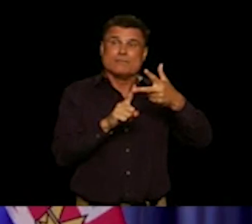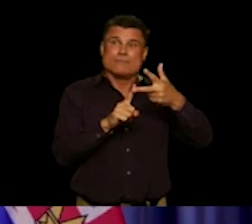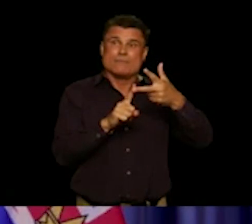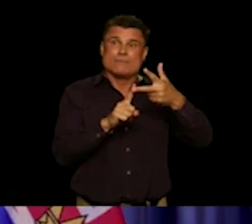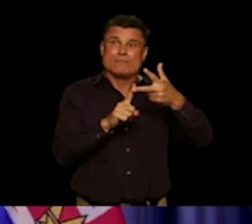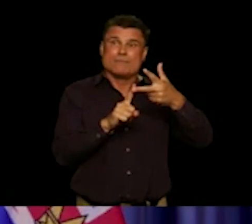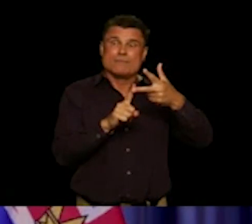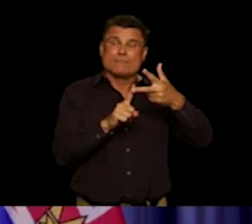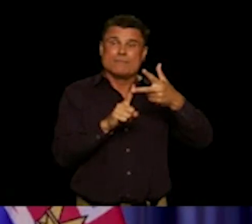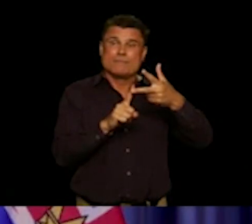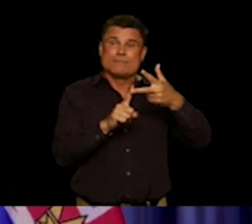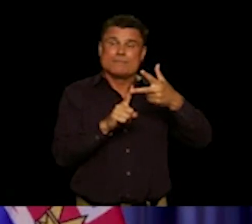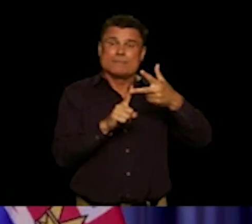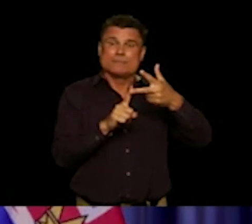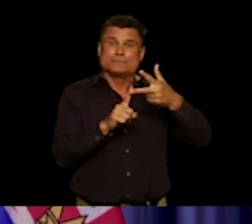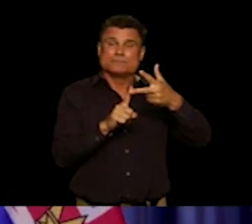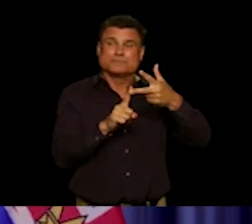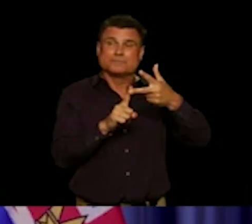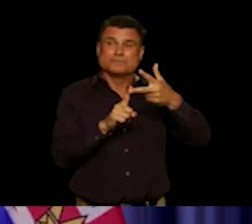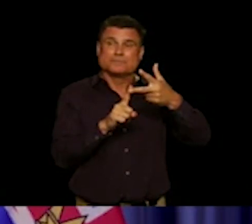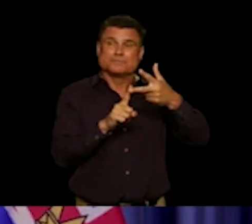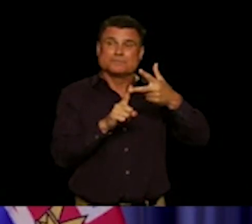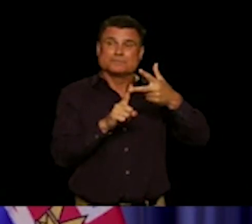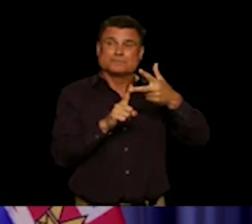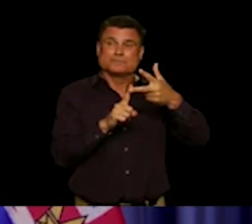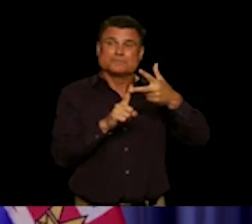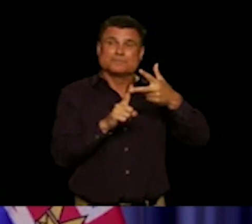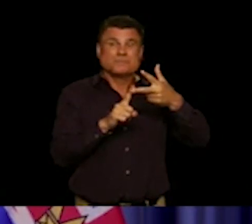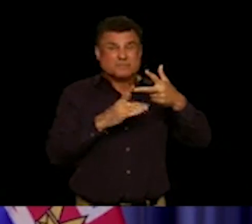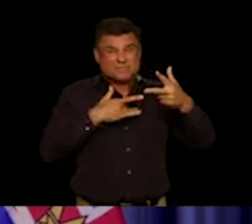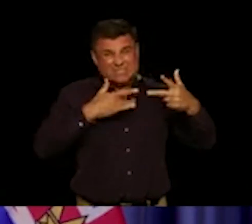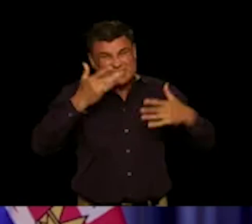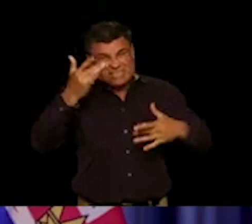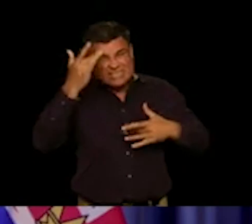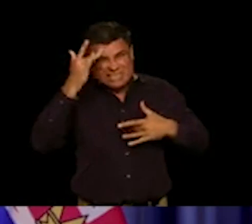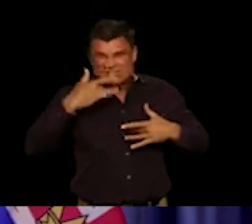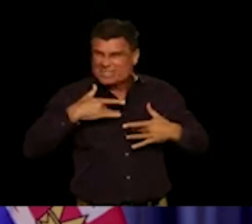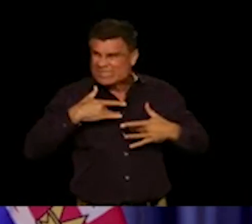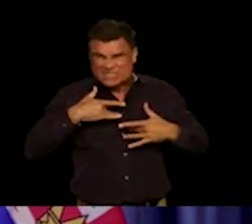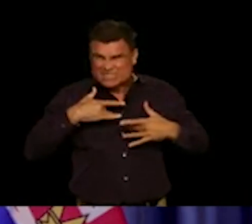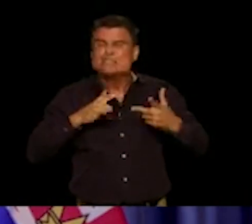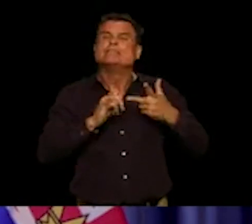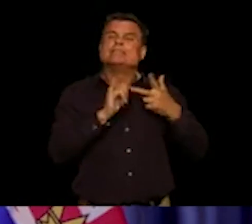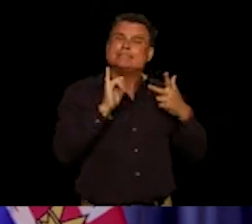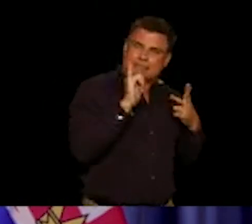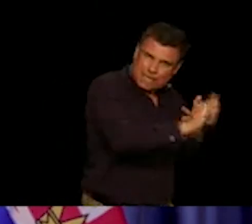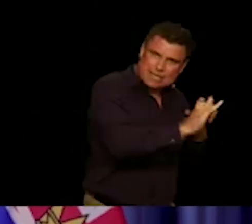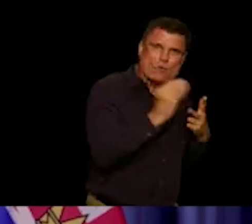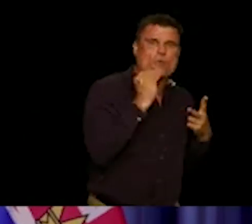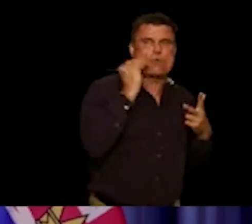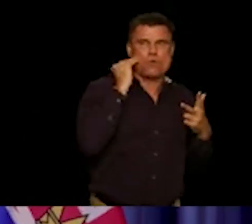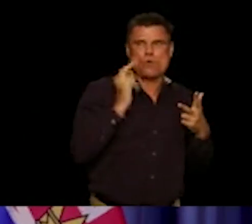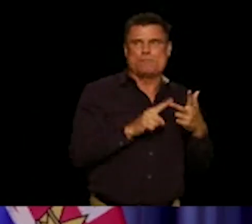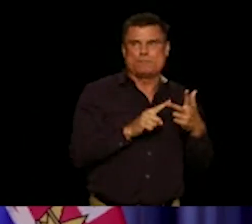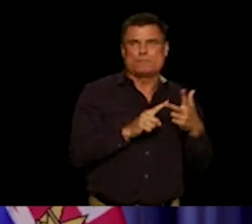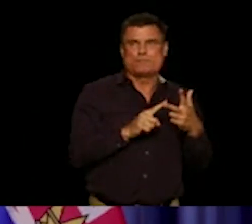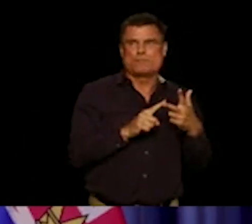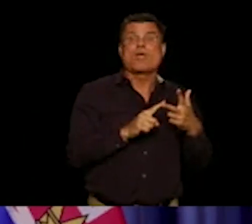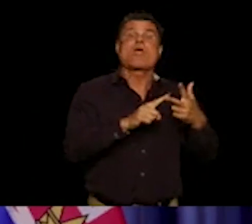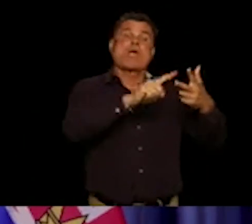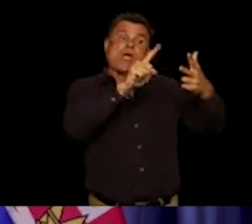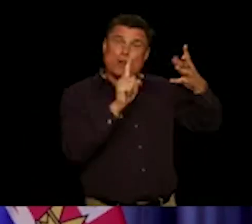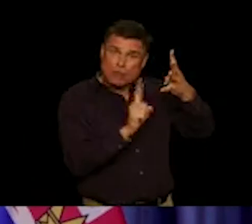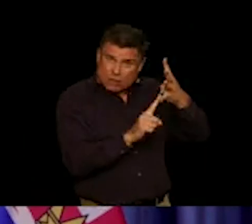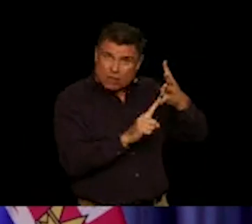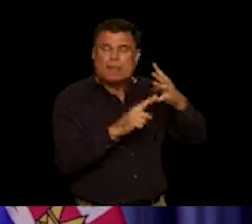and if we stay fast to those issues, we will be fine. Masks are a component part of that. I'm pleased to see public